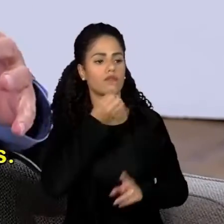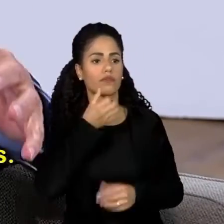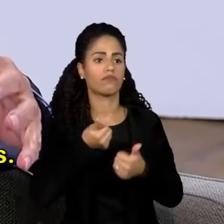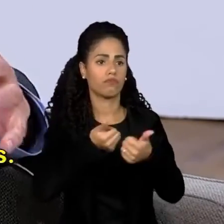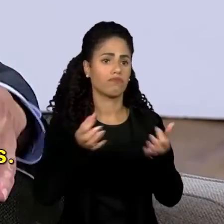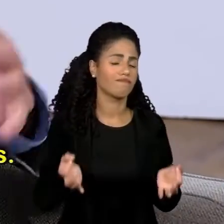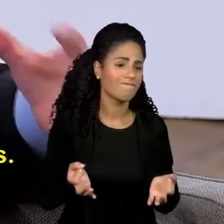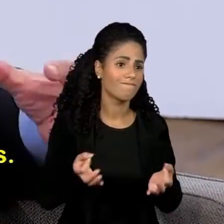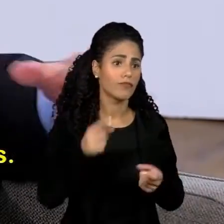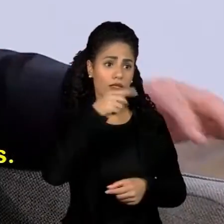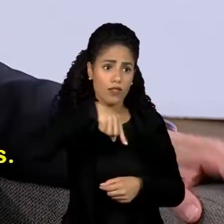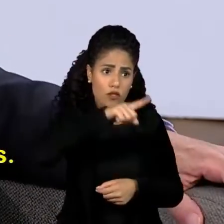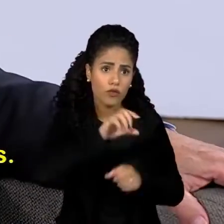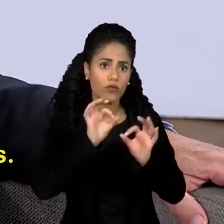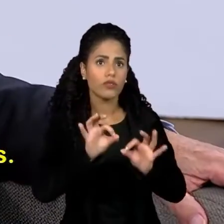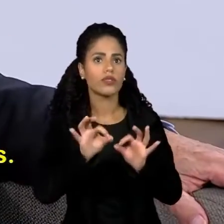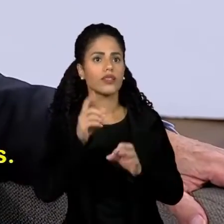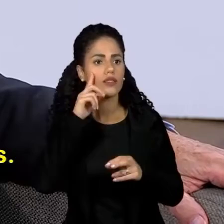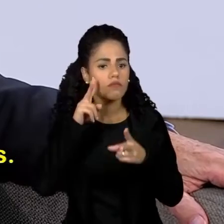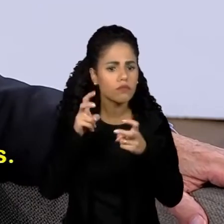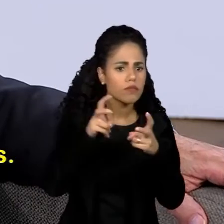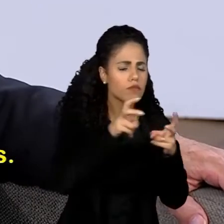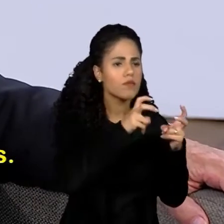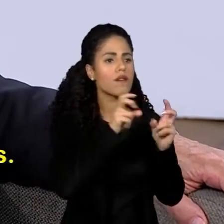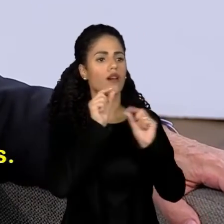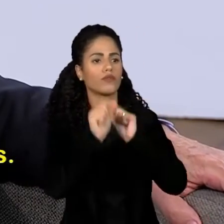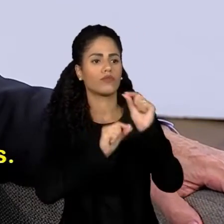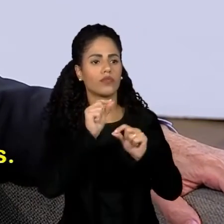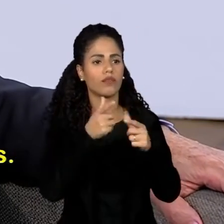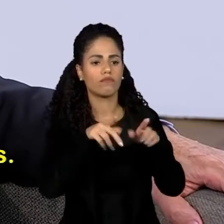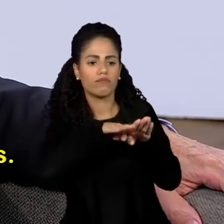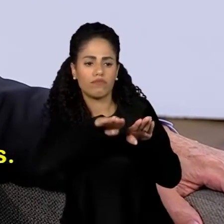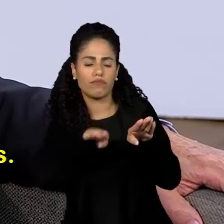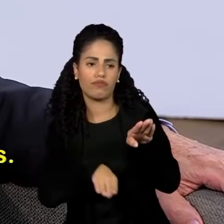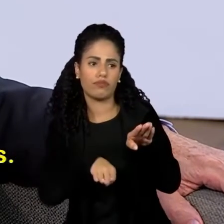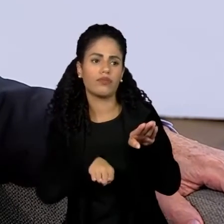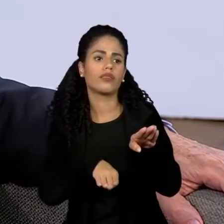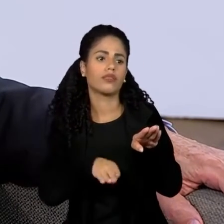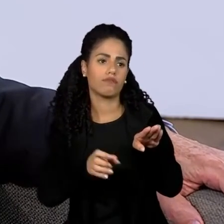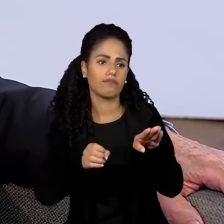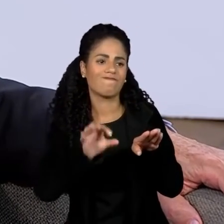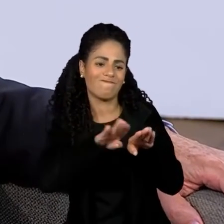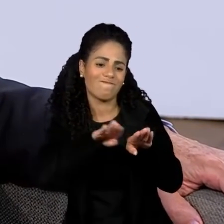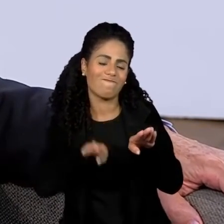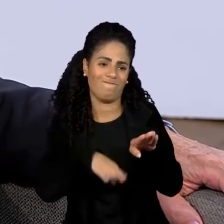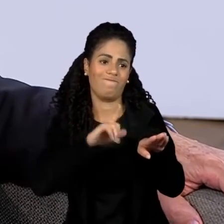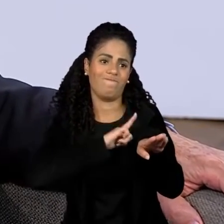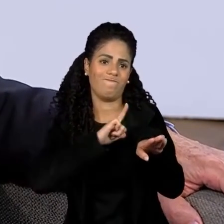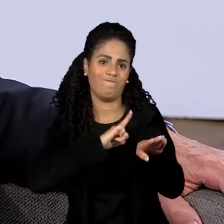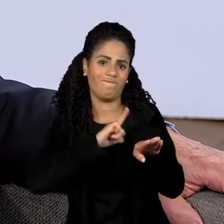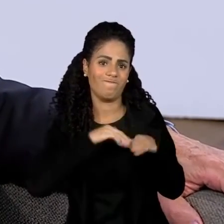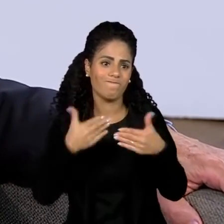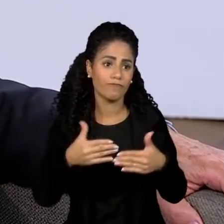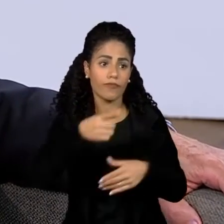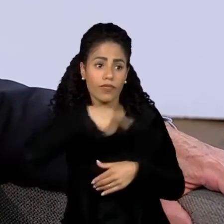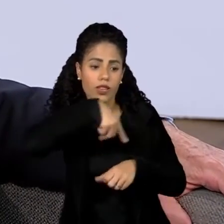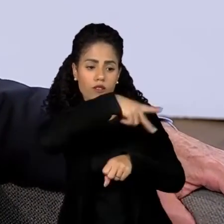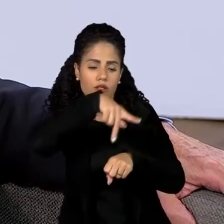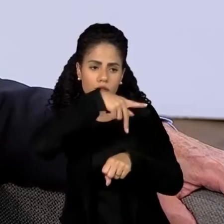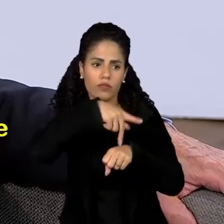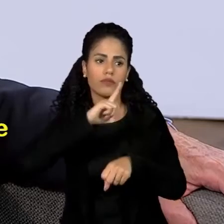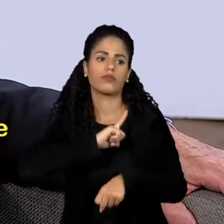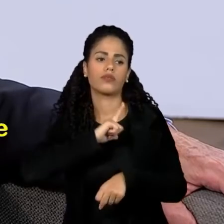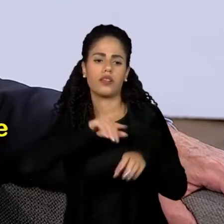paid insufficient attention to some really big inequalities in your country. You have more